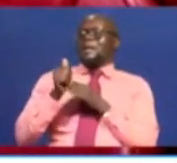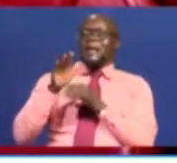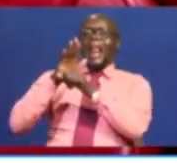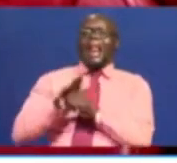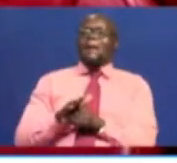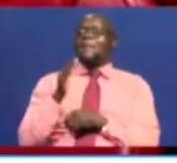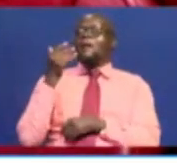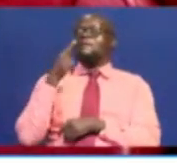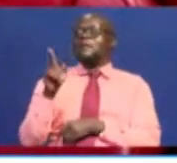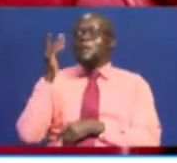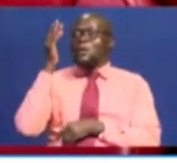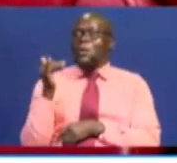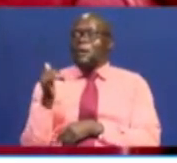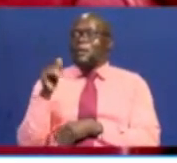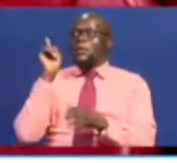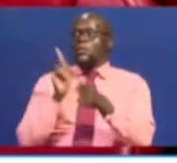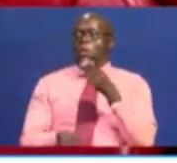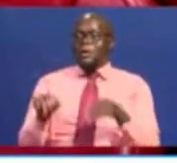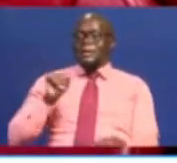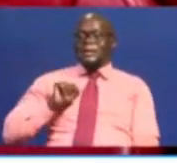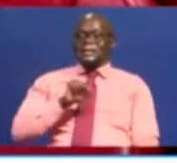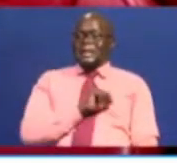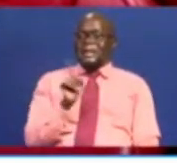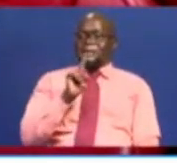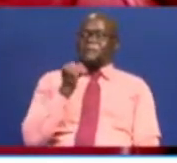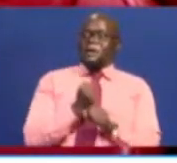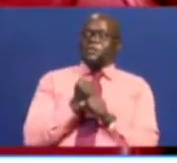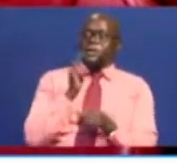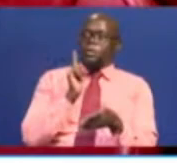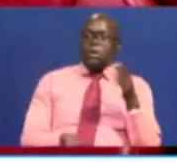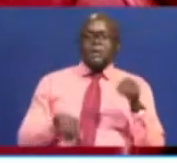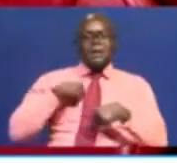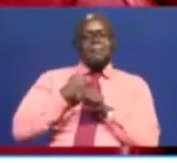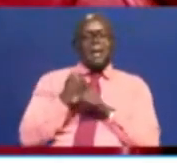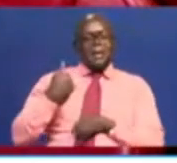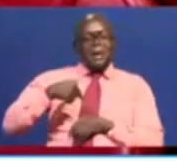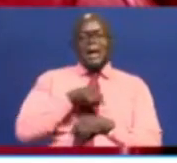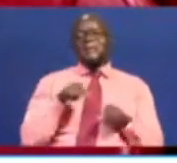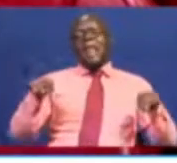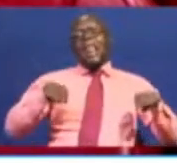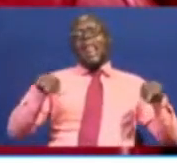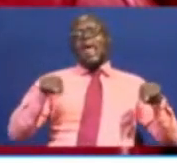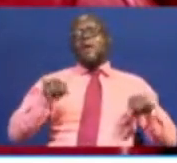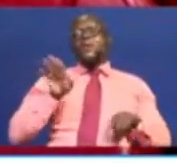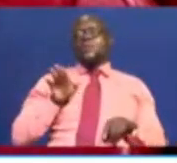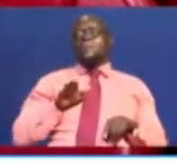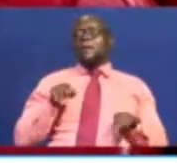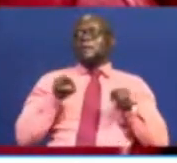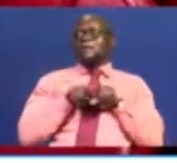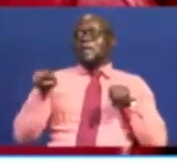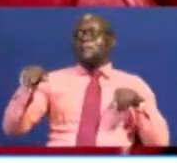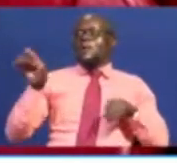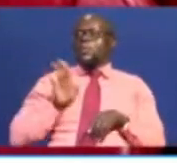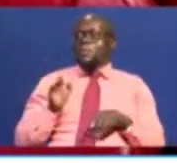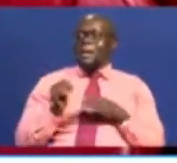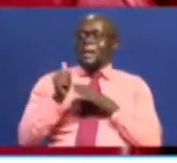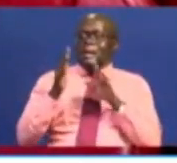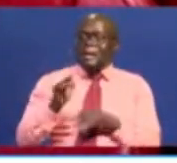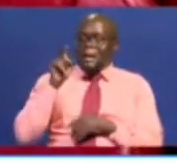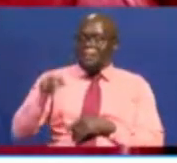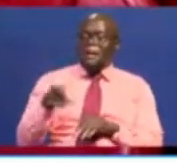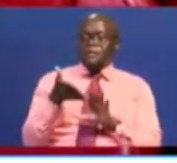Because, Mr. Speaker, what Senator Sifuna is doing is belittling the women in this house and our women leaders. He